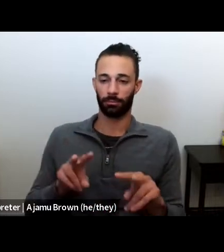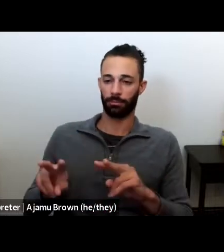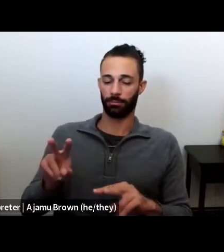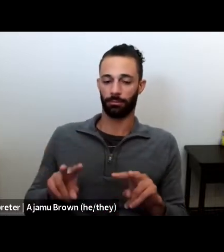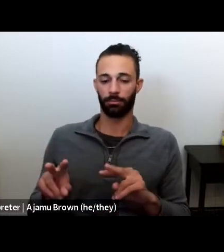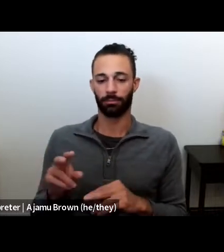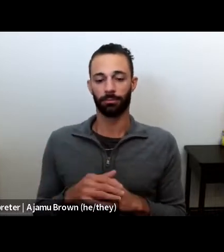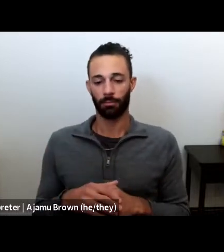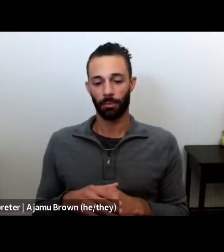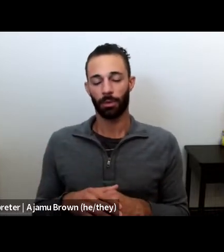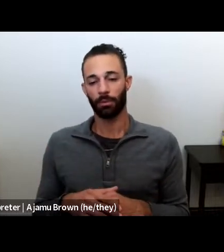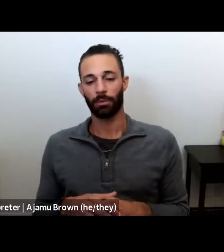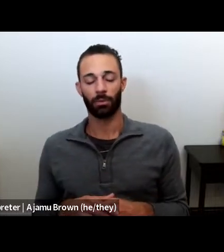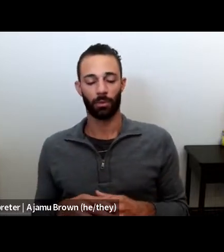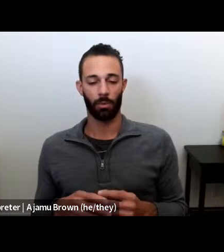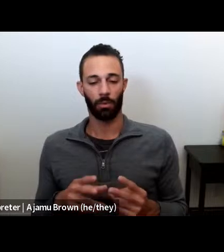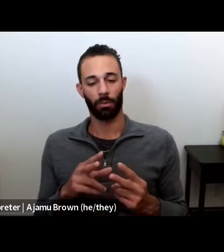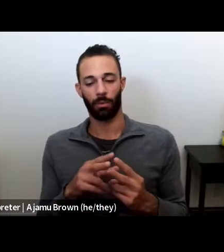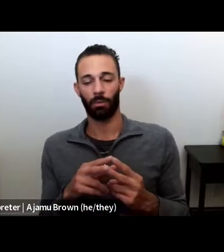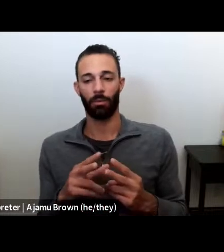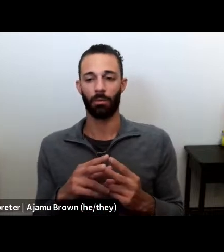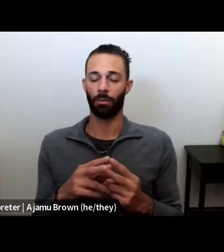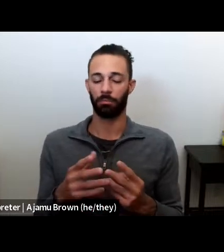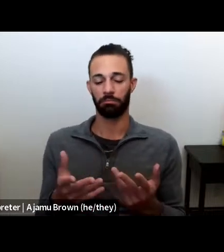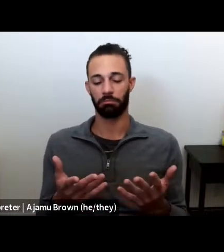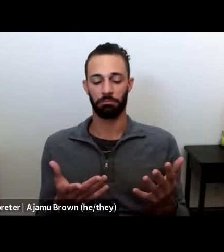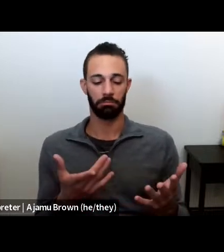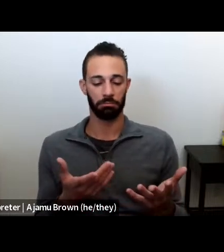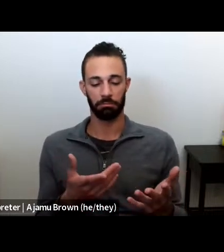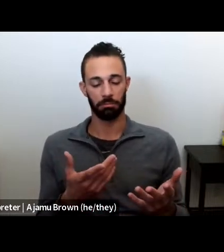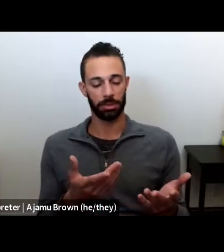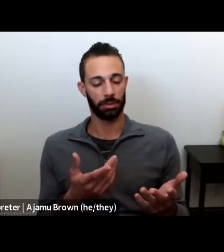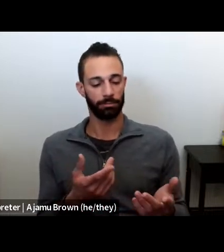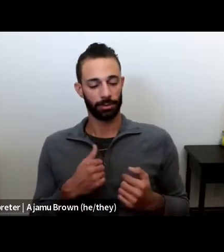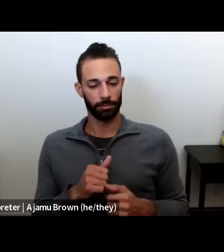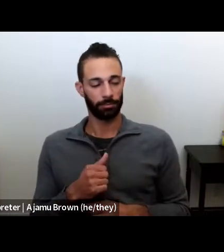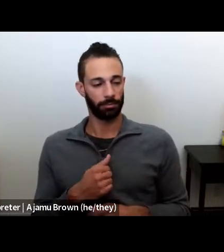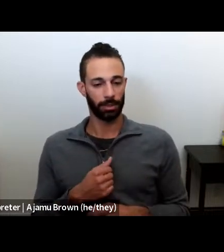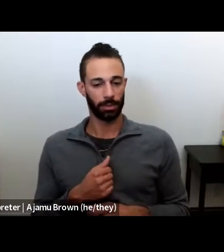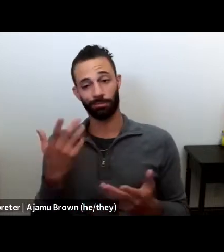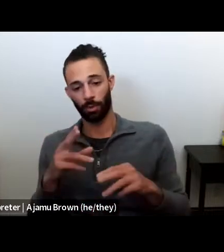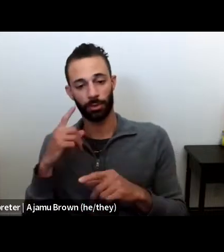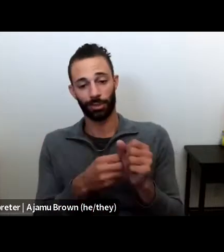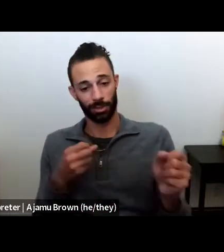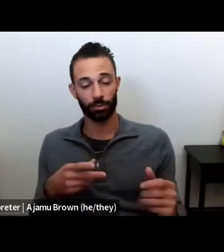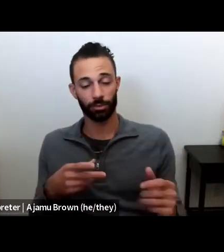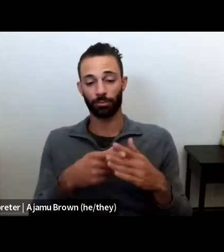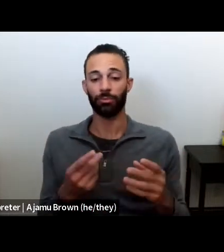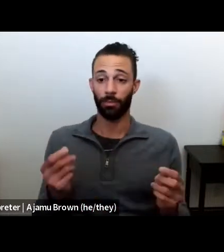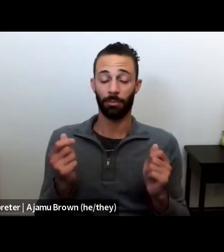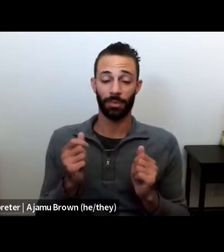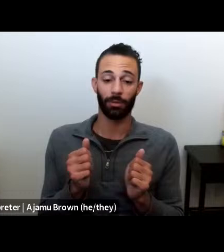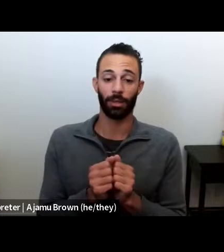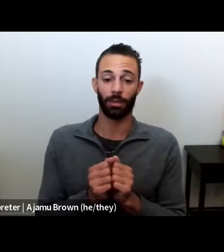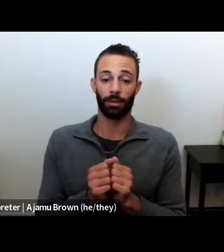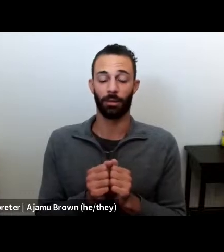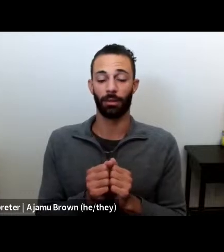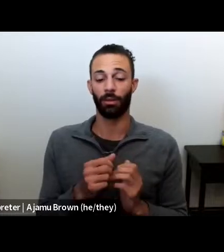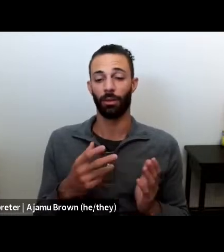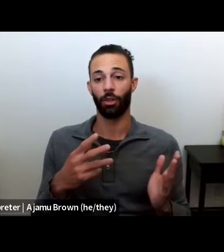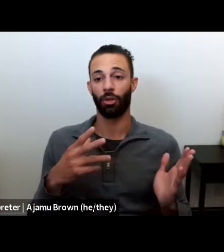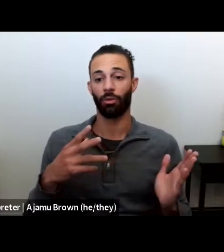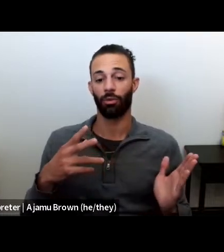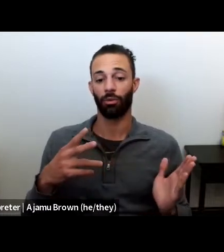So what I'm getting off of these, okay, there are there's immediately the read, which is